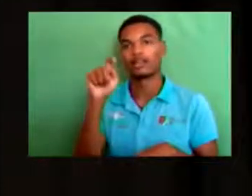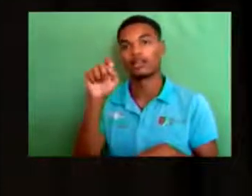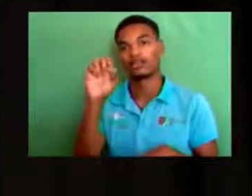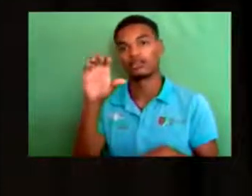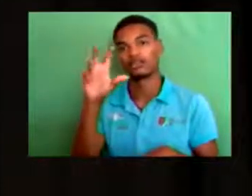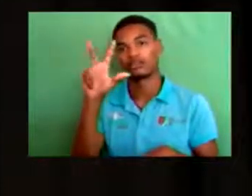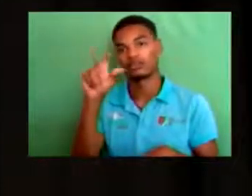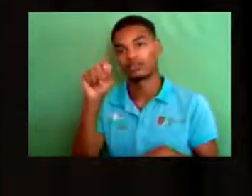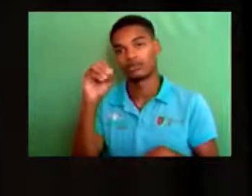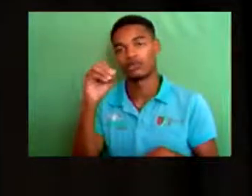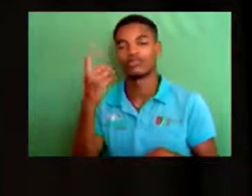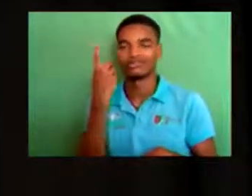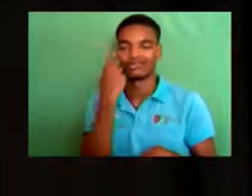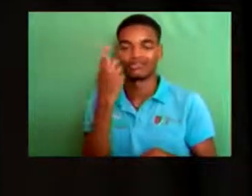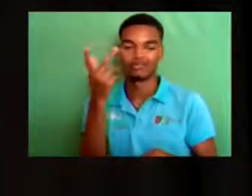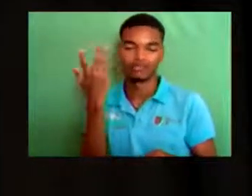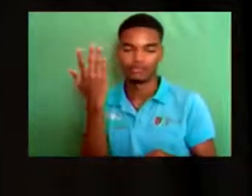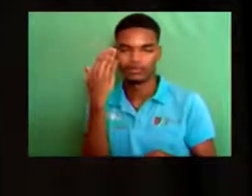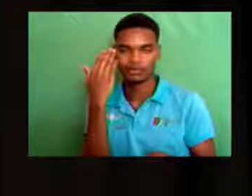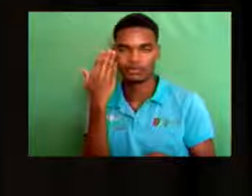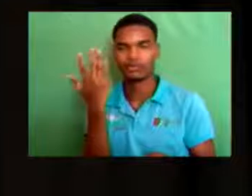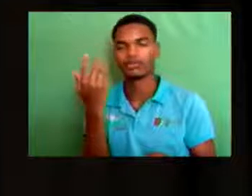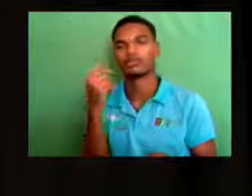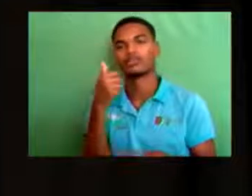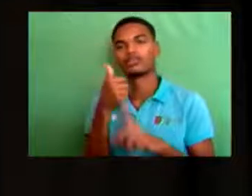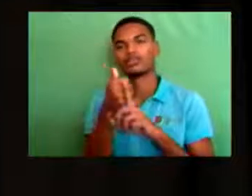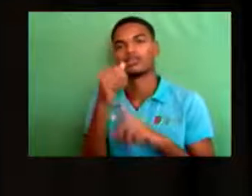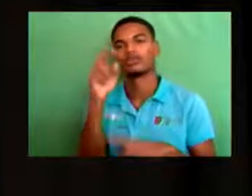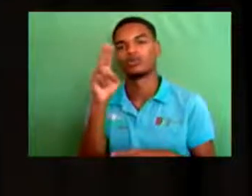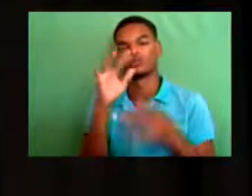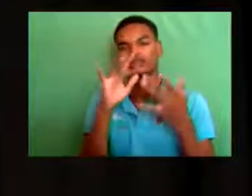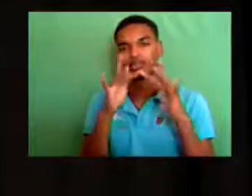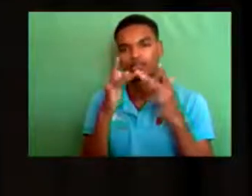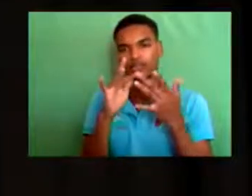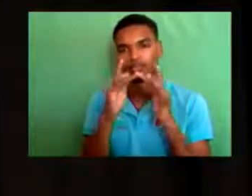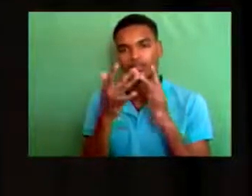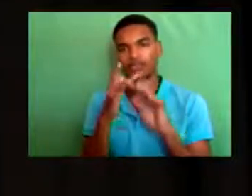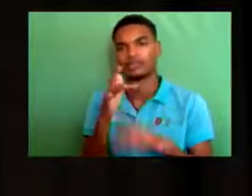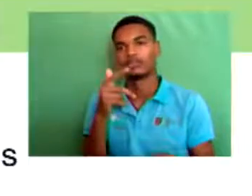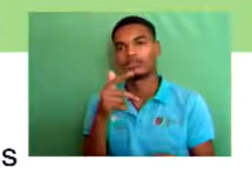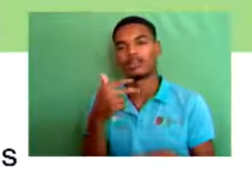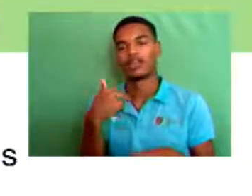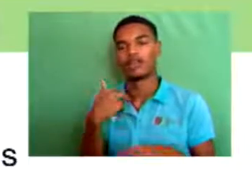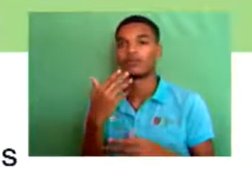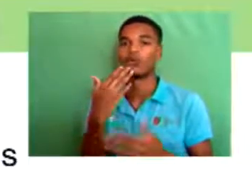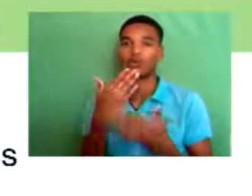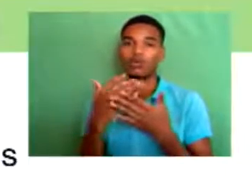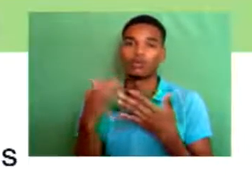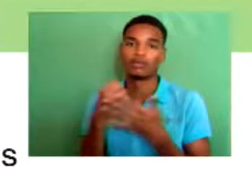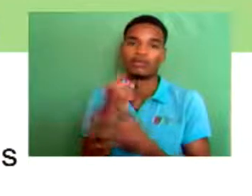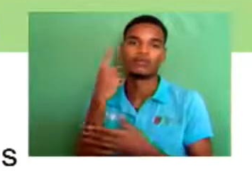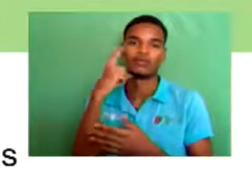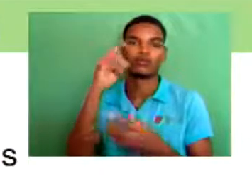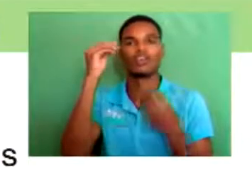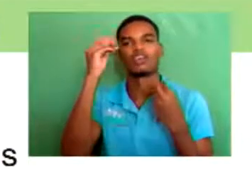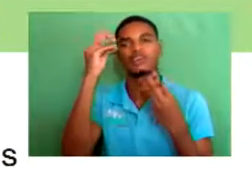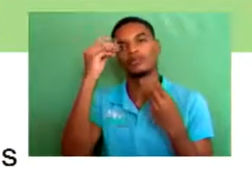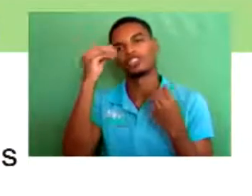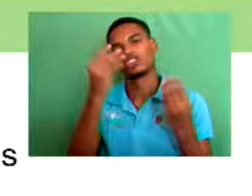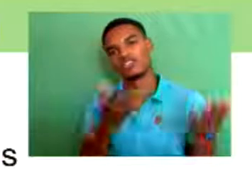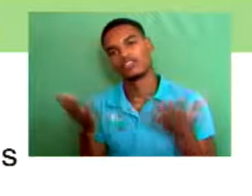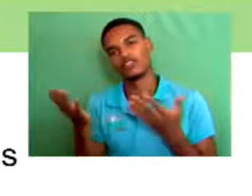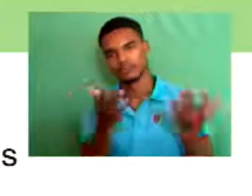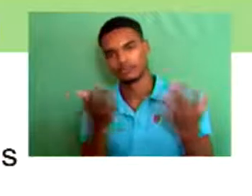ATSC3, as you've heard, as you know, is an IP-based system presenting much greater opportunities for information delivery. One of